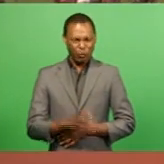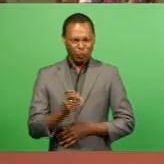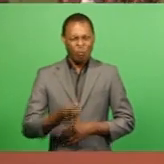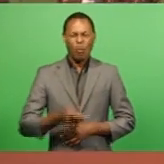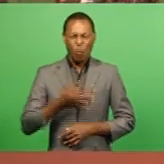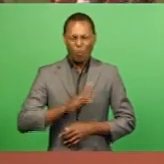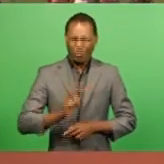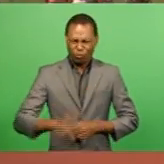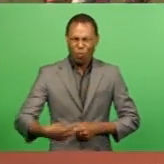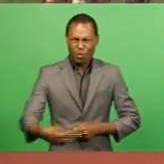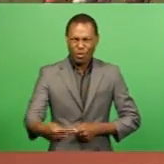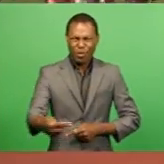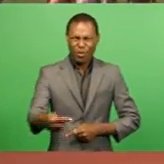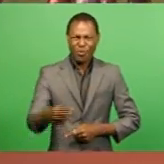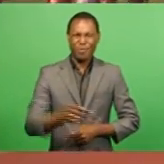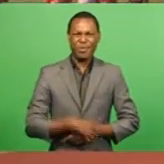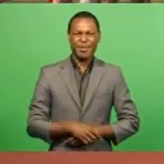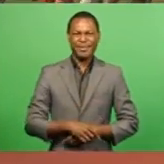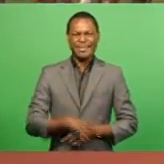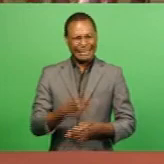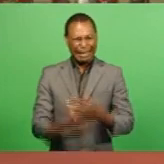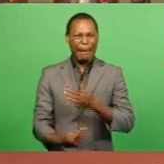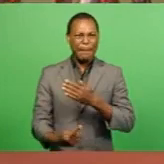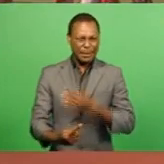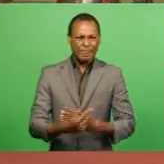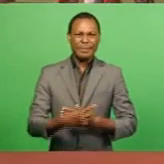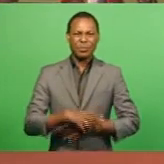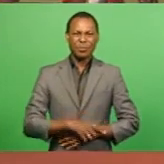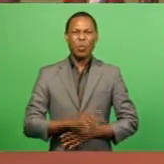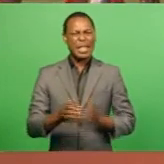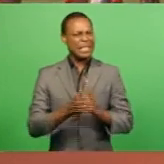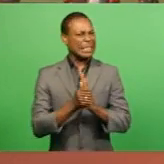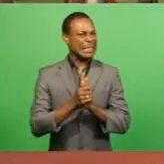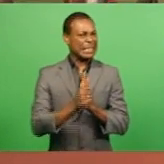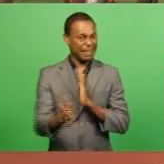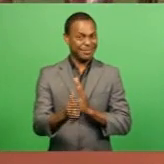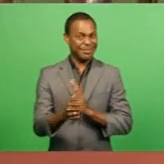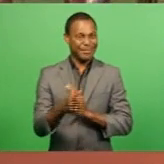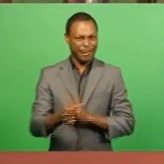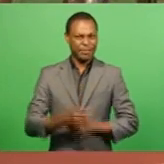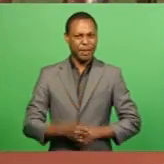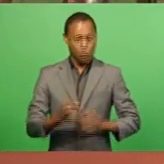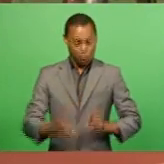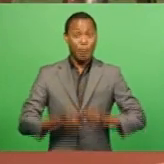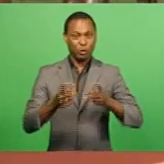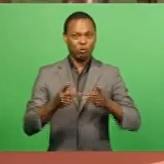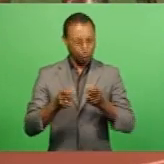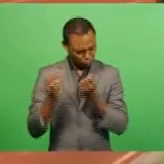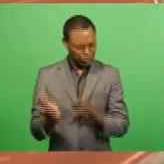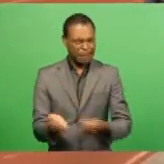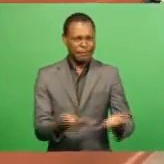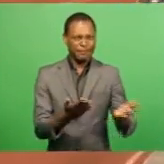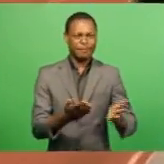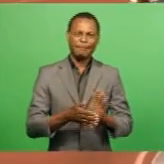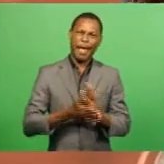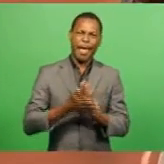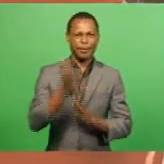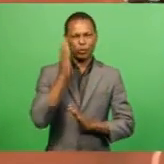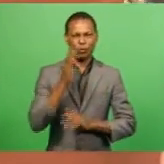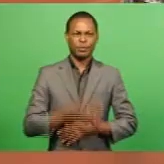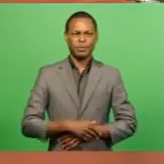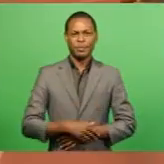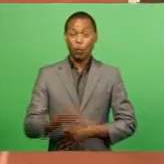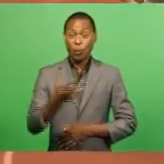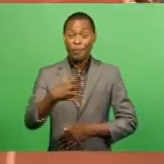continue exploring those talents and giving them the opportunity to compete in the high school. The 50 athletes